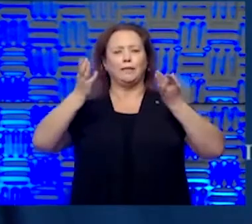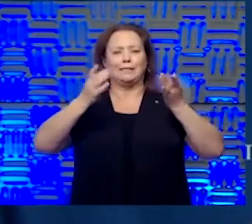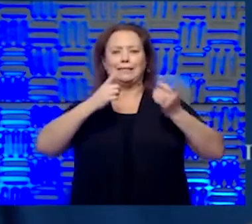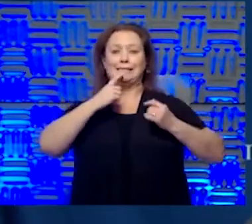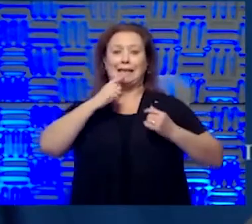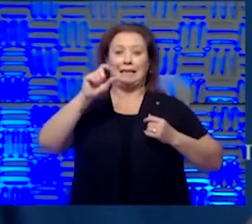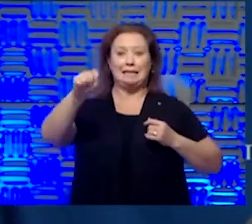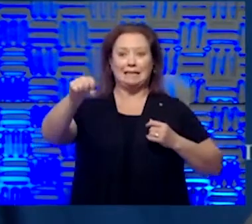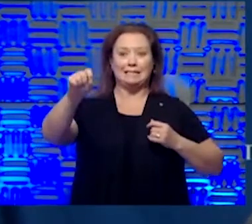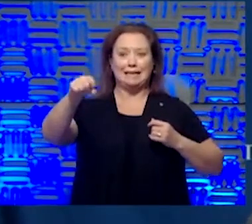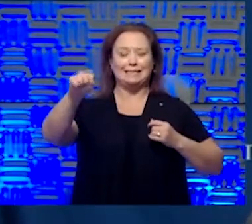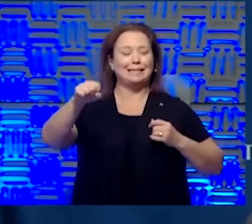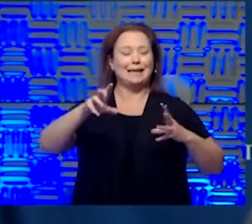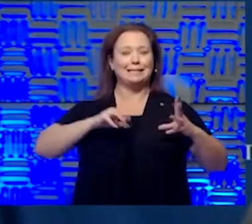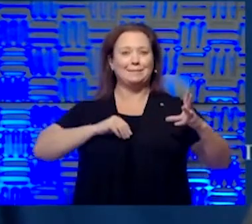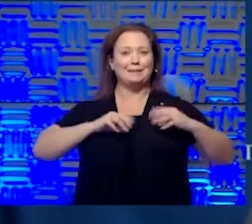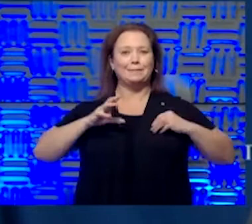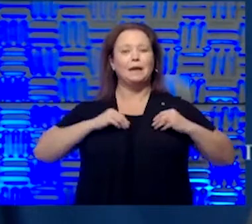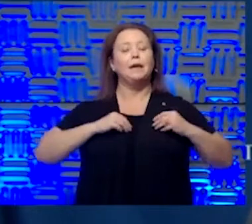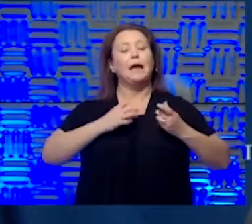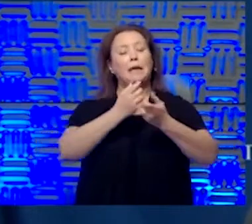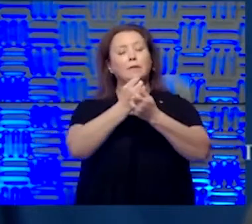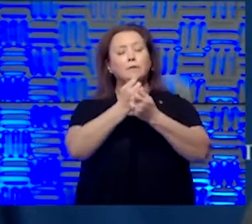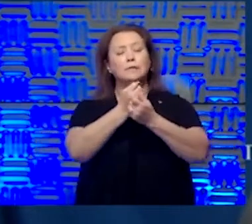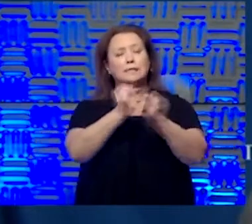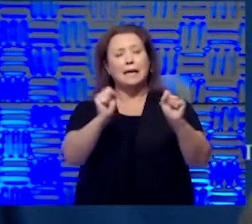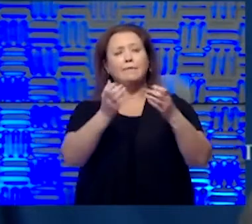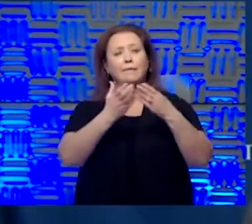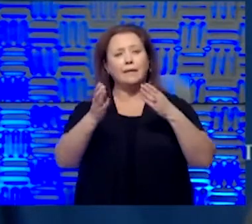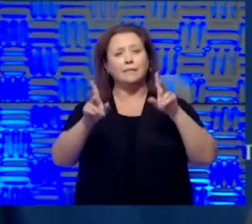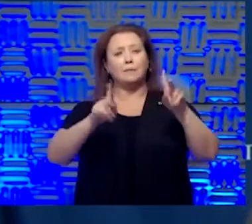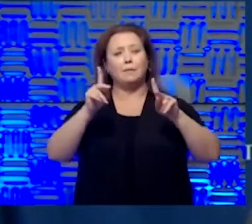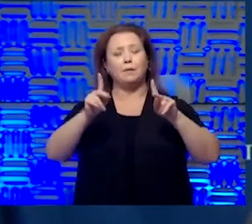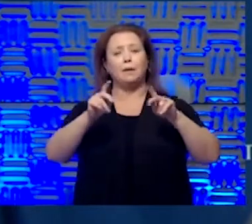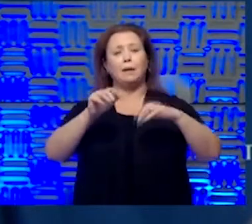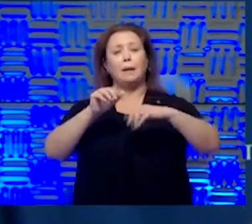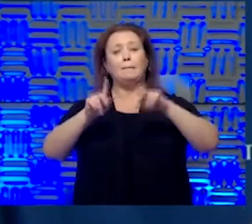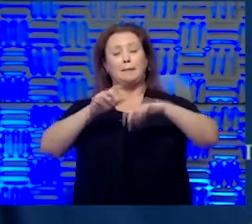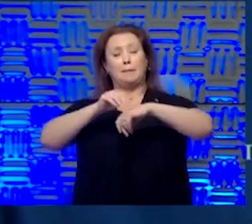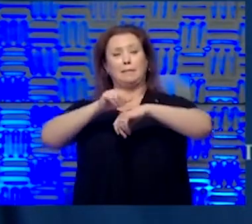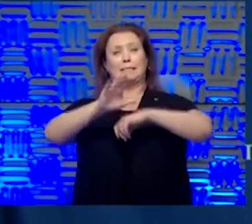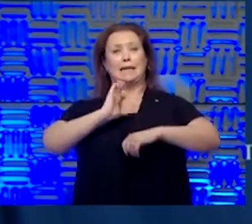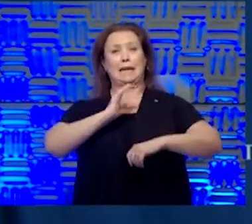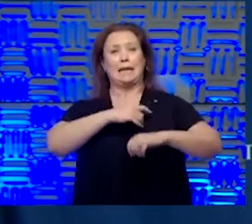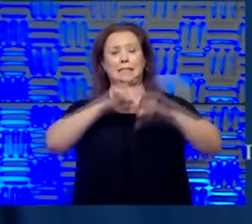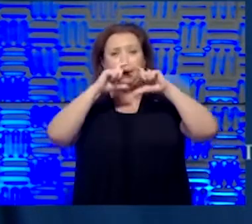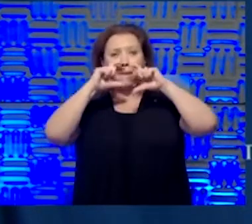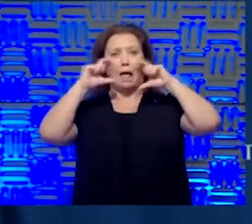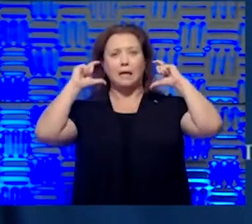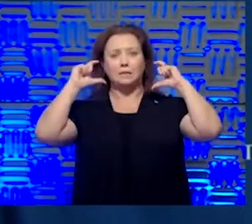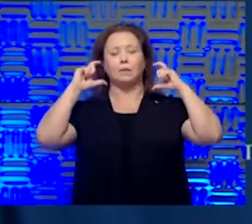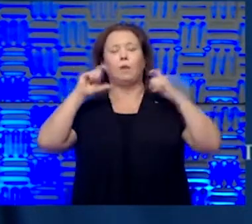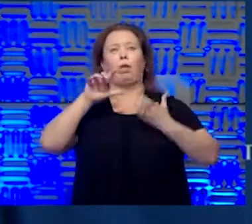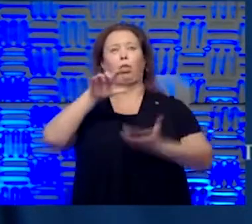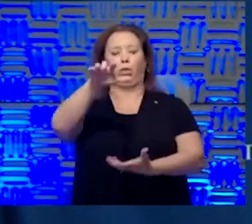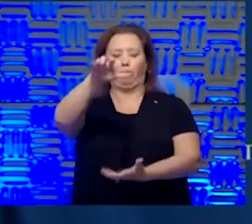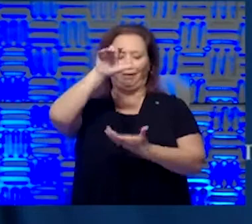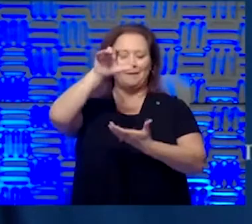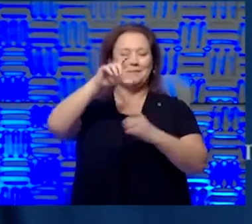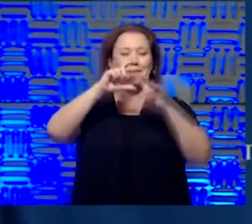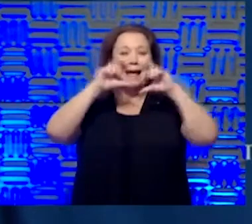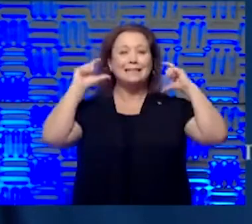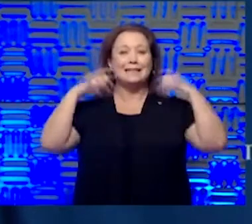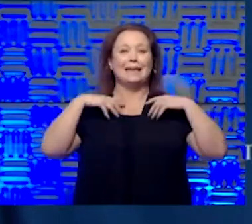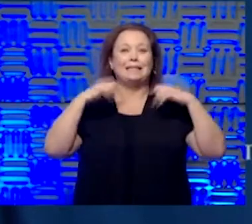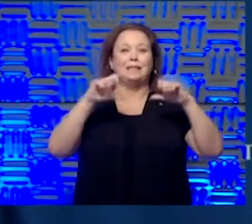yes. And there are lots of safe things people can do. People have been sending us masks in mass at the health department, which